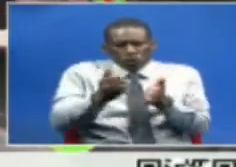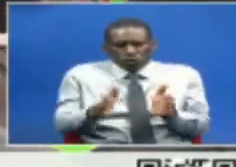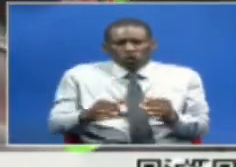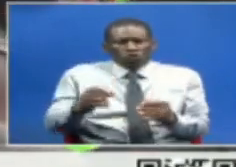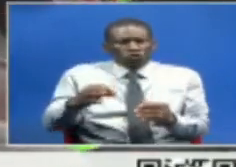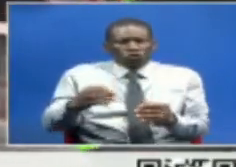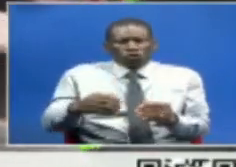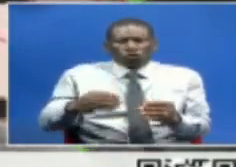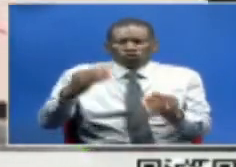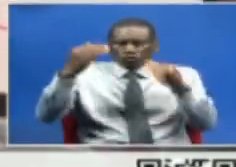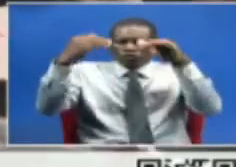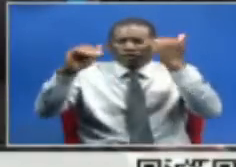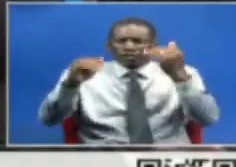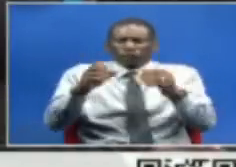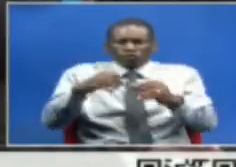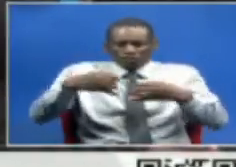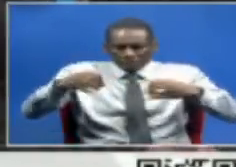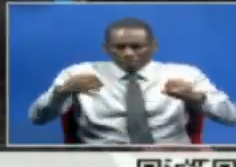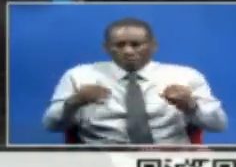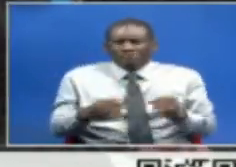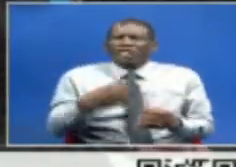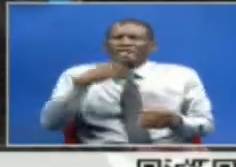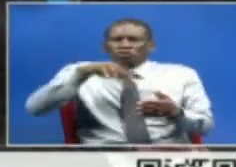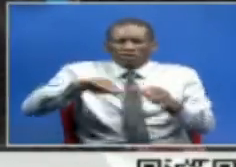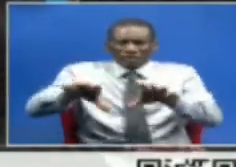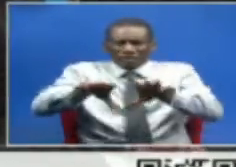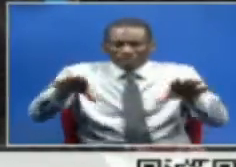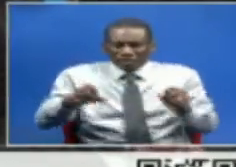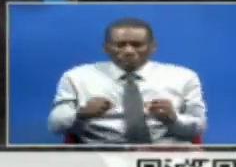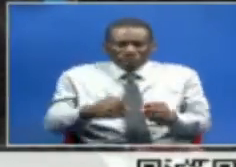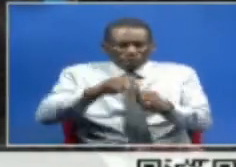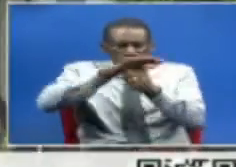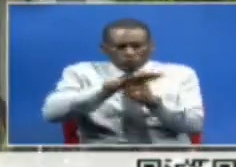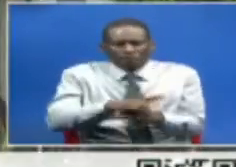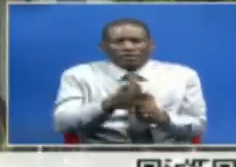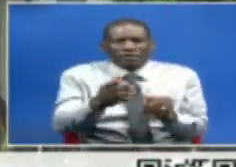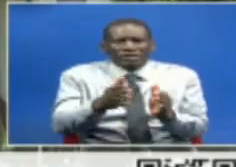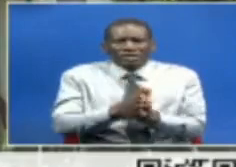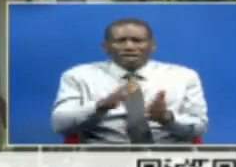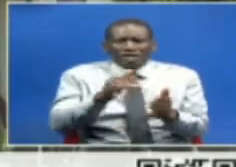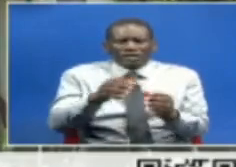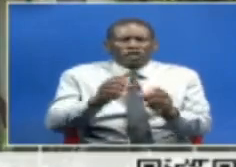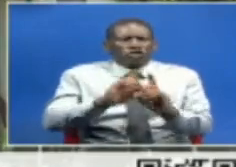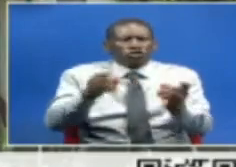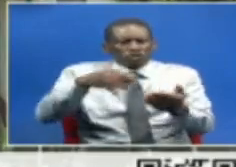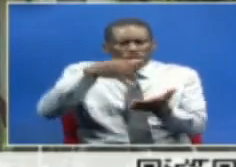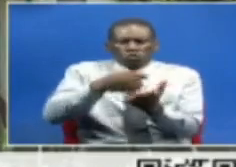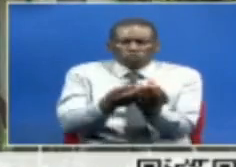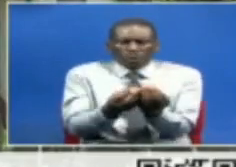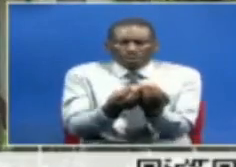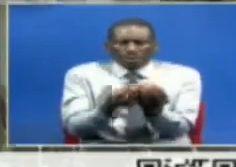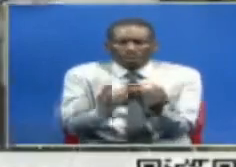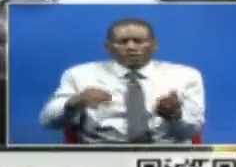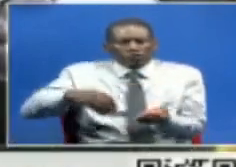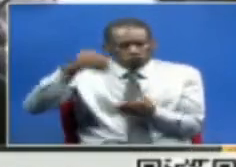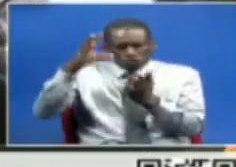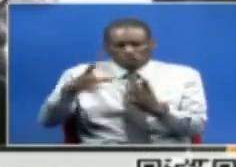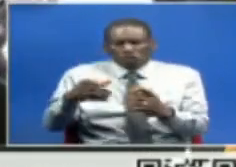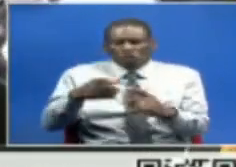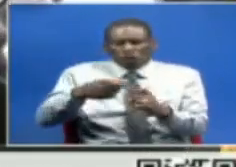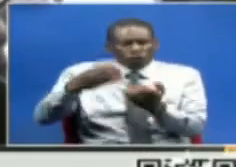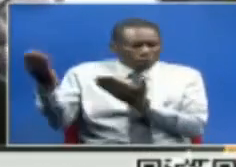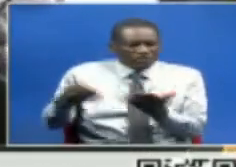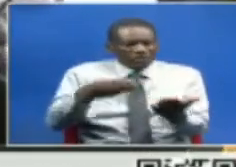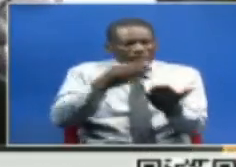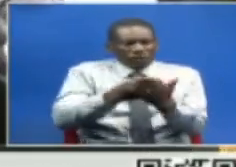from taking shape. They argue that the system is discriminatory and excludes millions of students from receiving financial aid